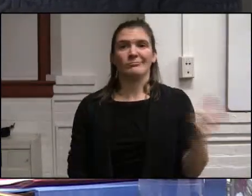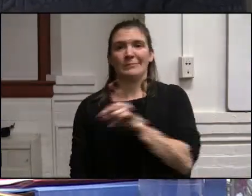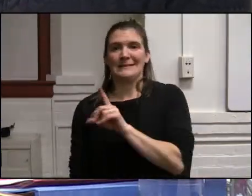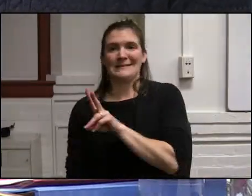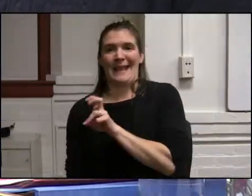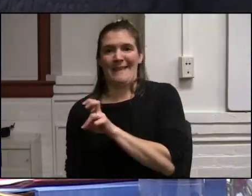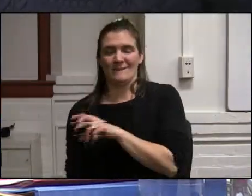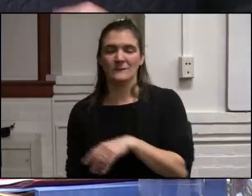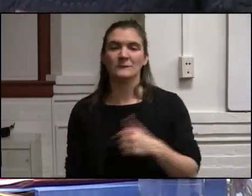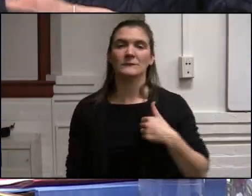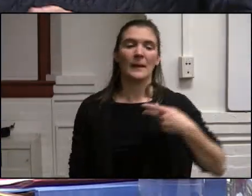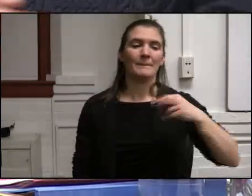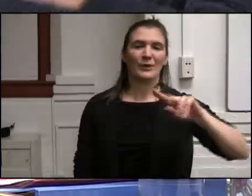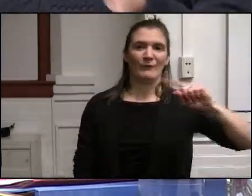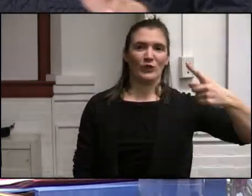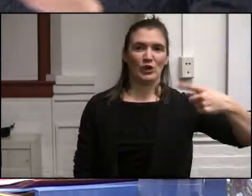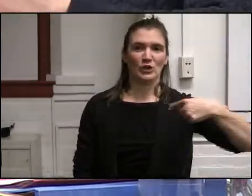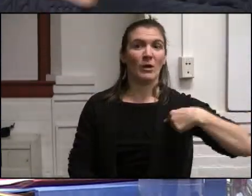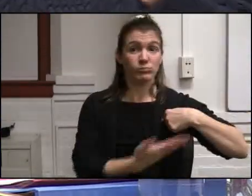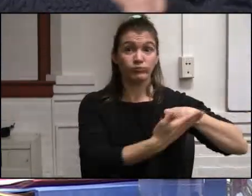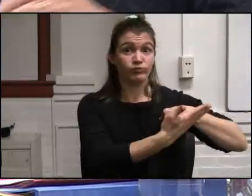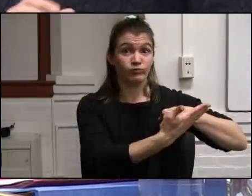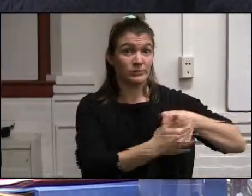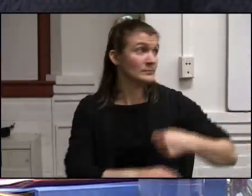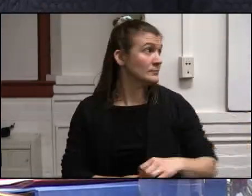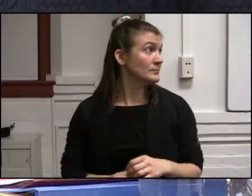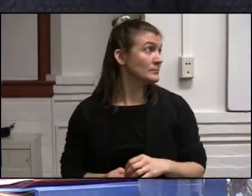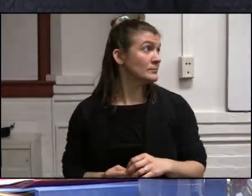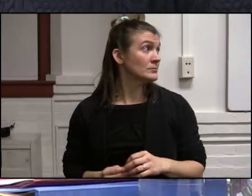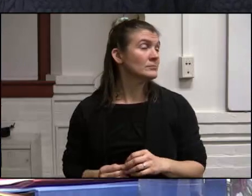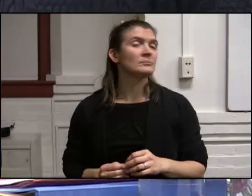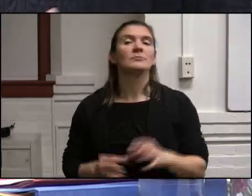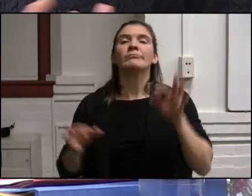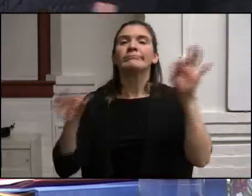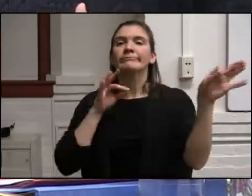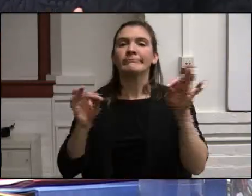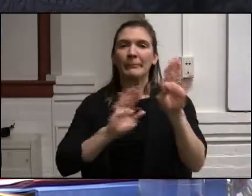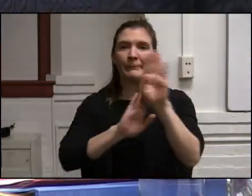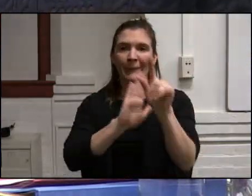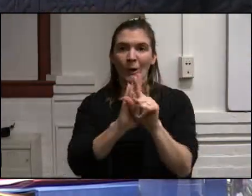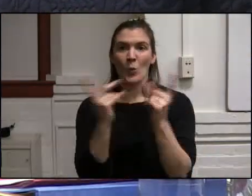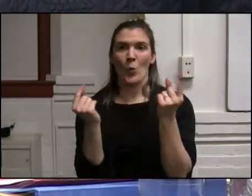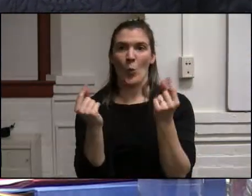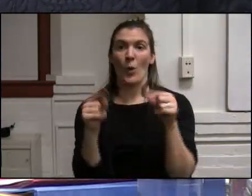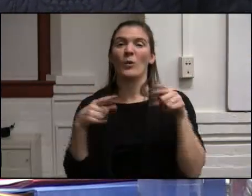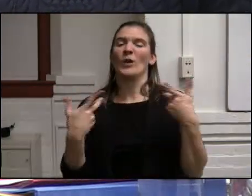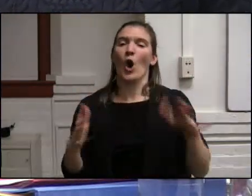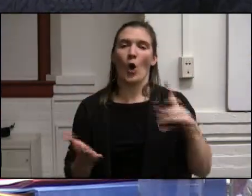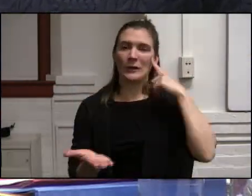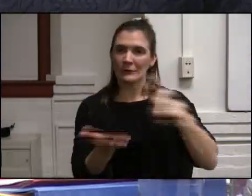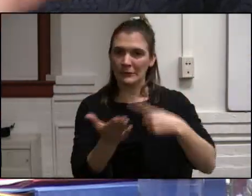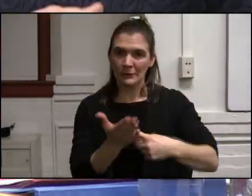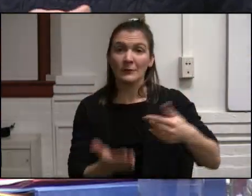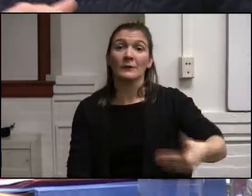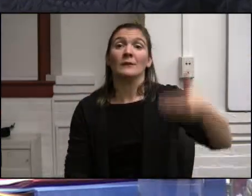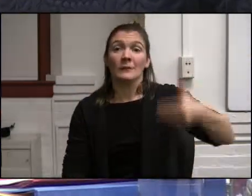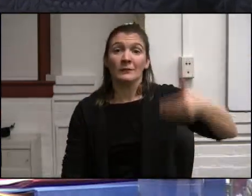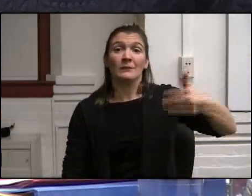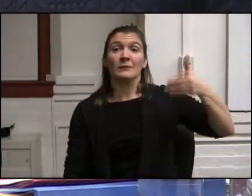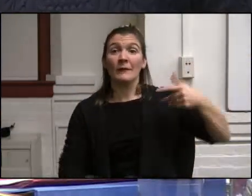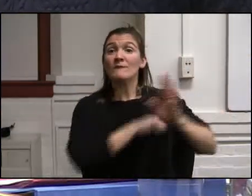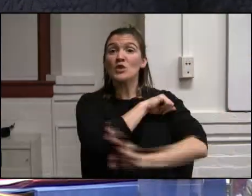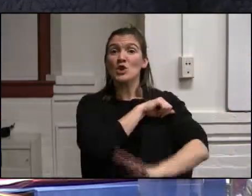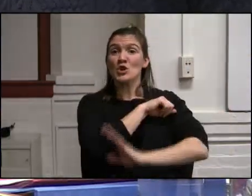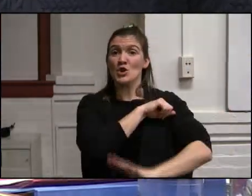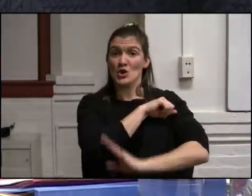off substantively, but I'd like to just ground the Yeah, go ahead. Yeah. public in the knowledge that this was considered a couple of times previously, earlier in the fall